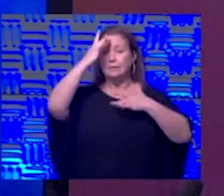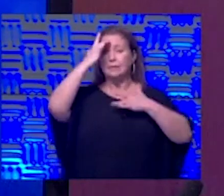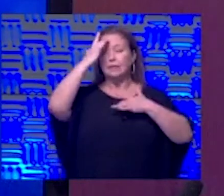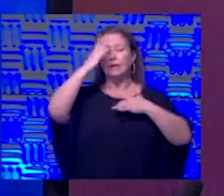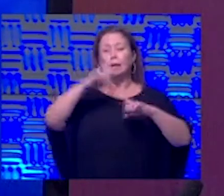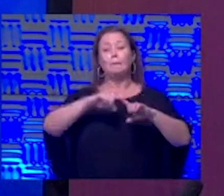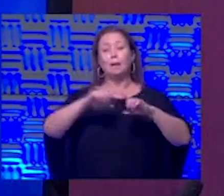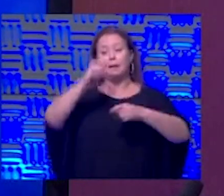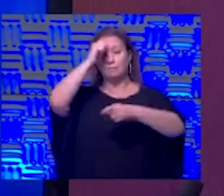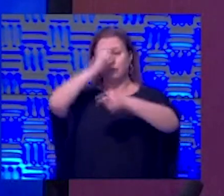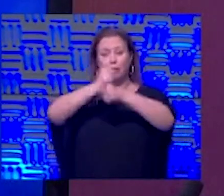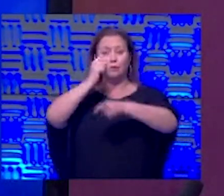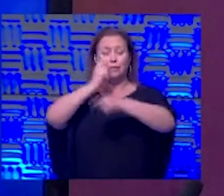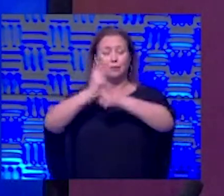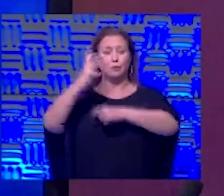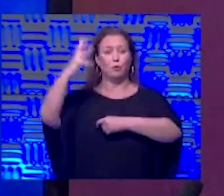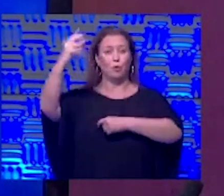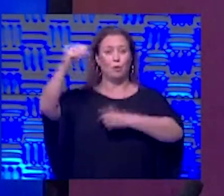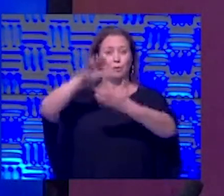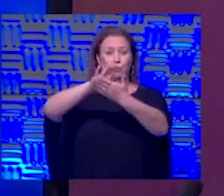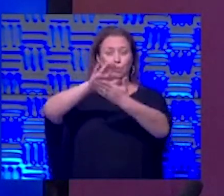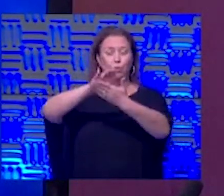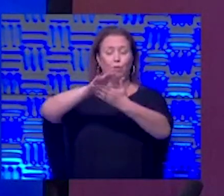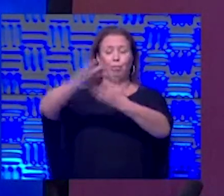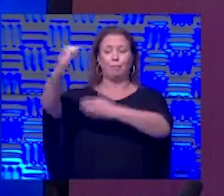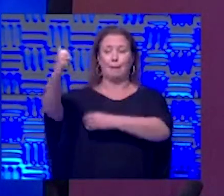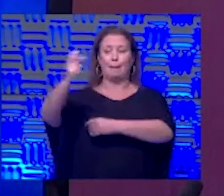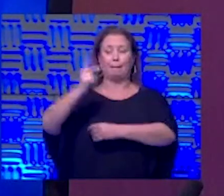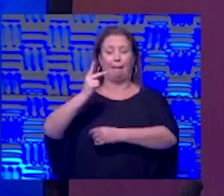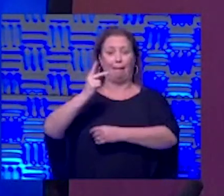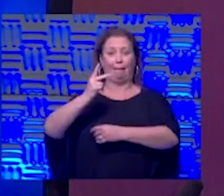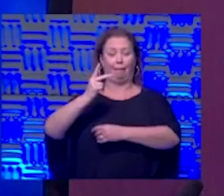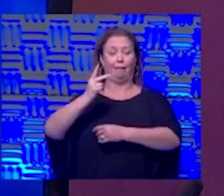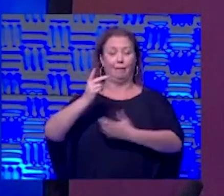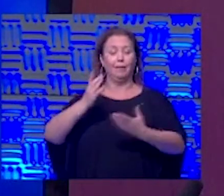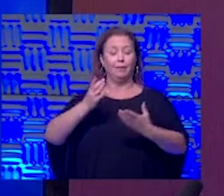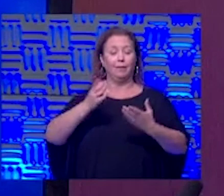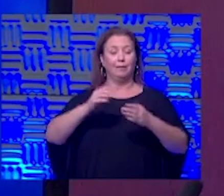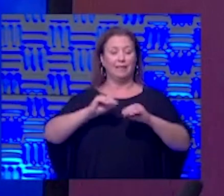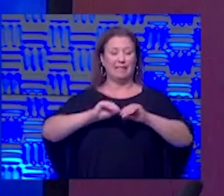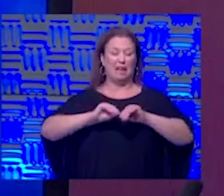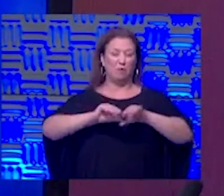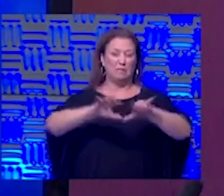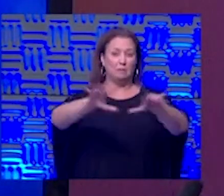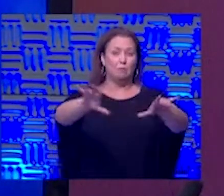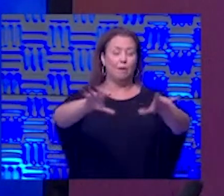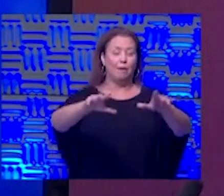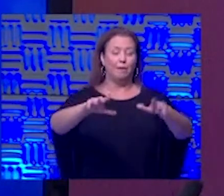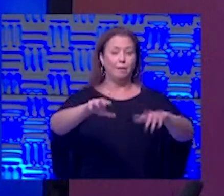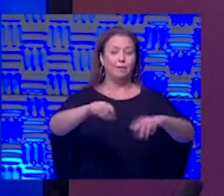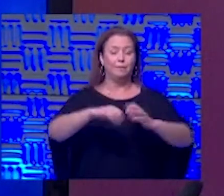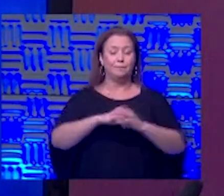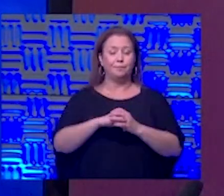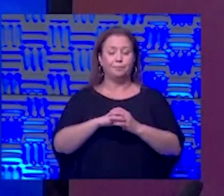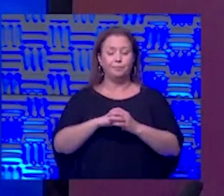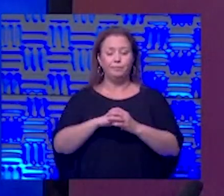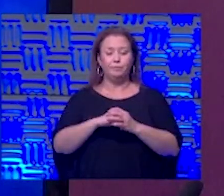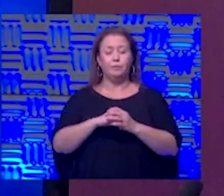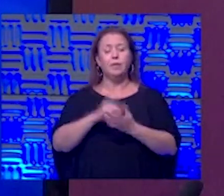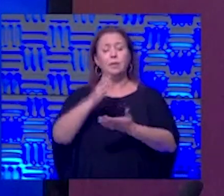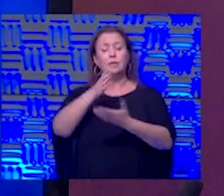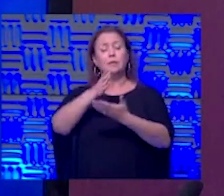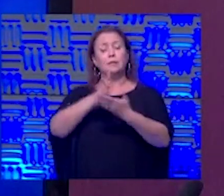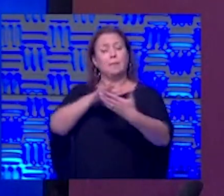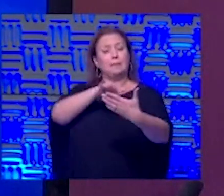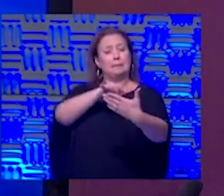their siblings going out and going to school and then coming back is the way things get spread. Again, some studies seem